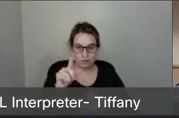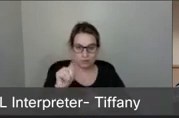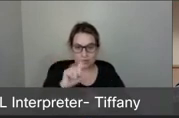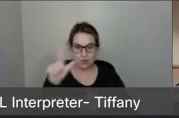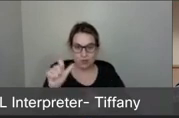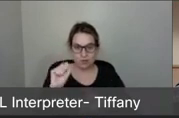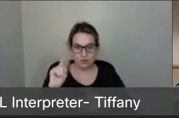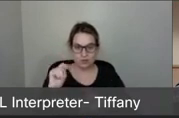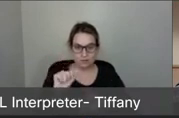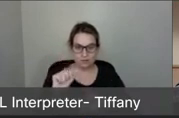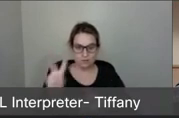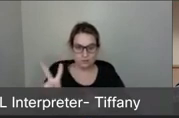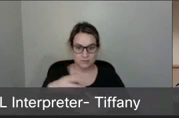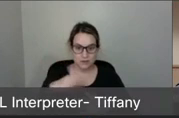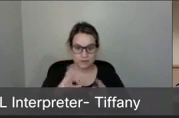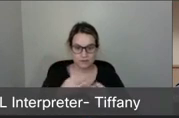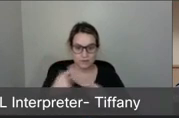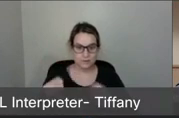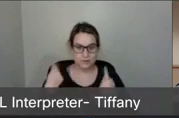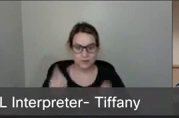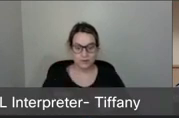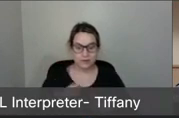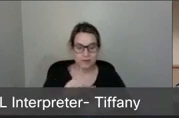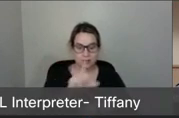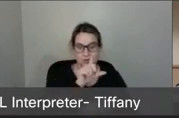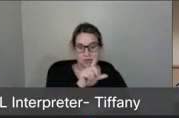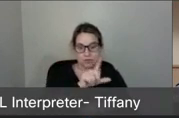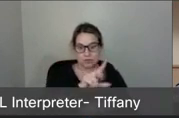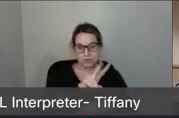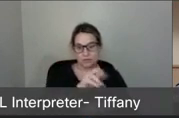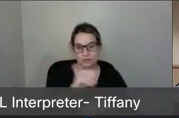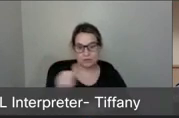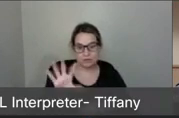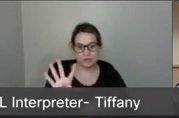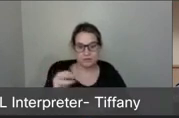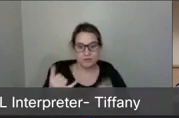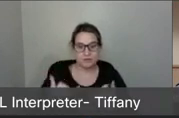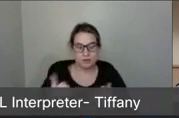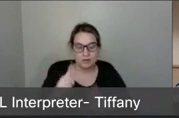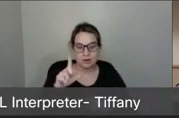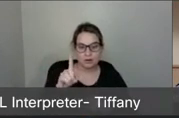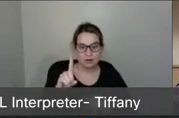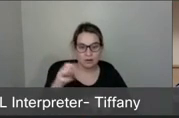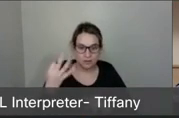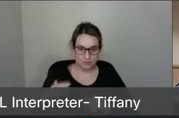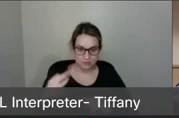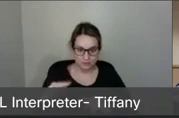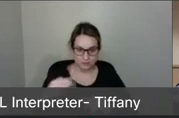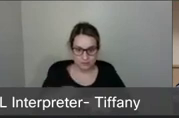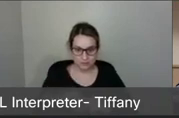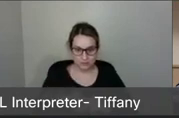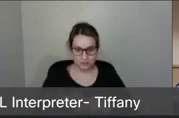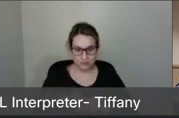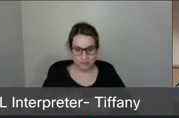Avondale. My family and I have been there since 2005, and currently it's LD19 and